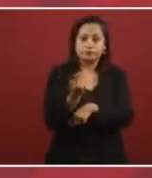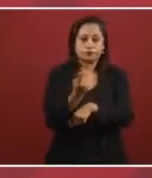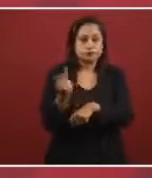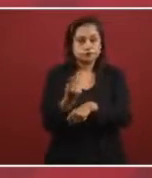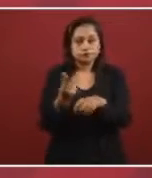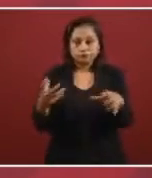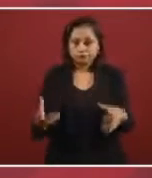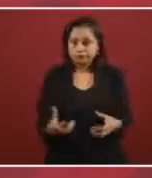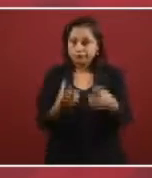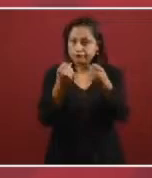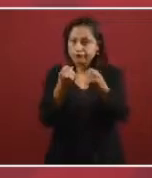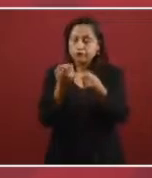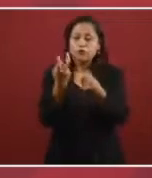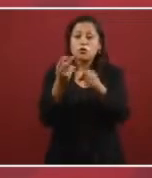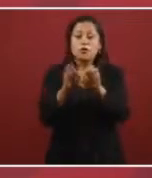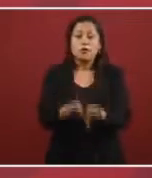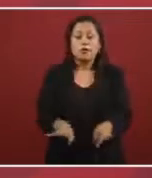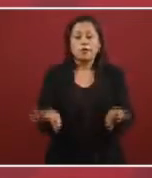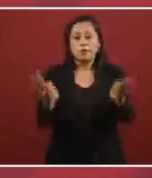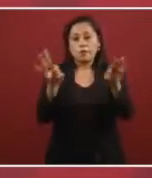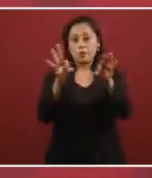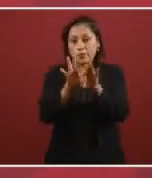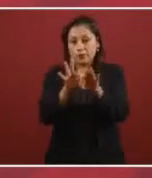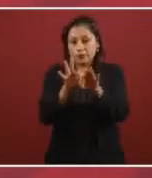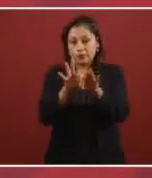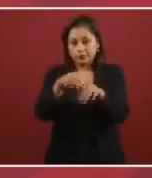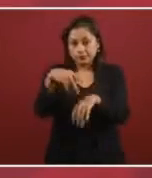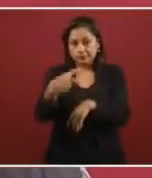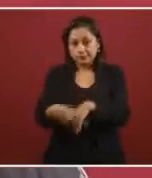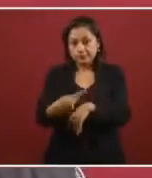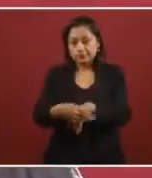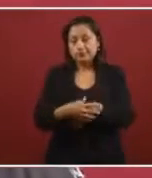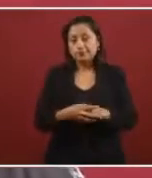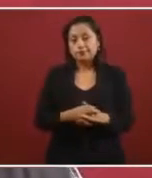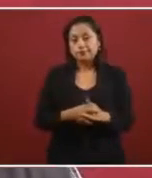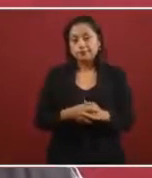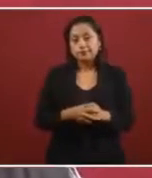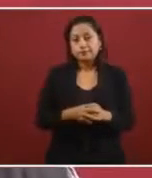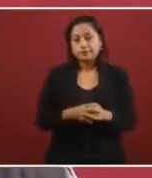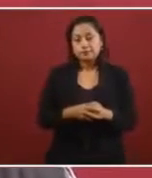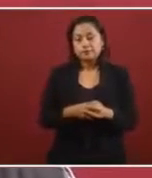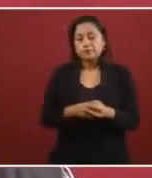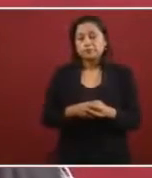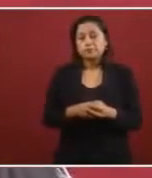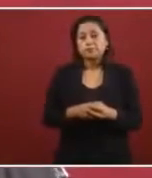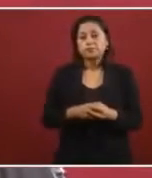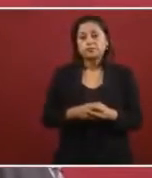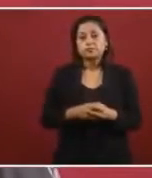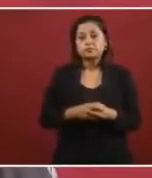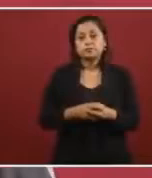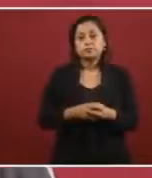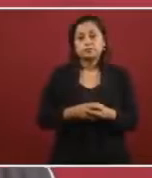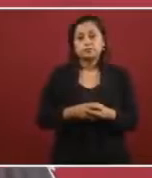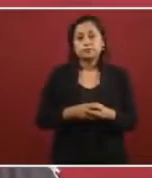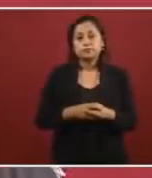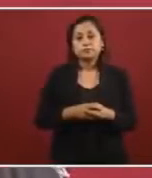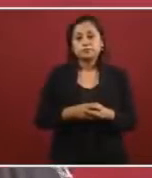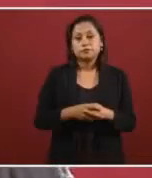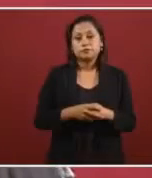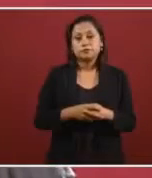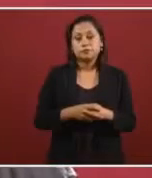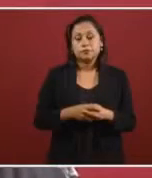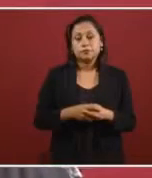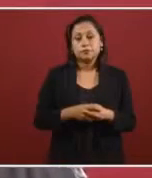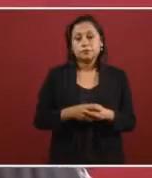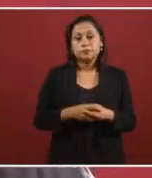two companies fundamentales which are fundamental. y And The principal thing